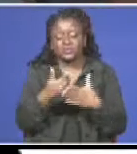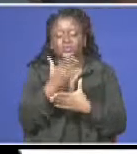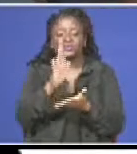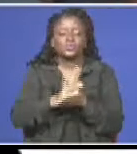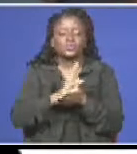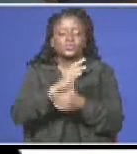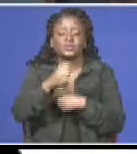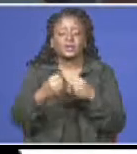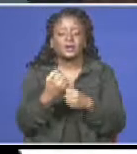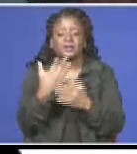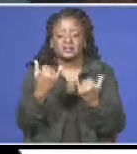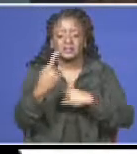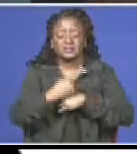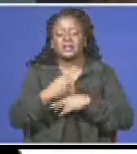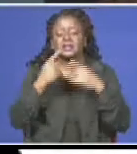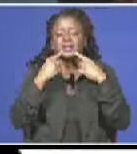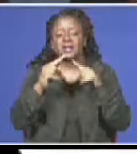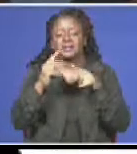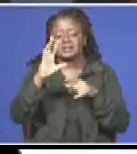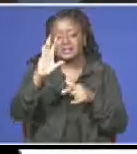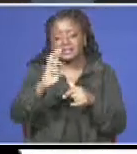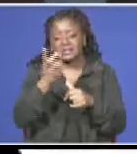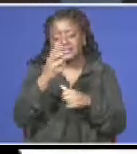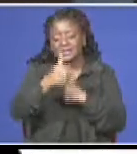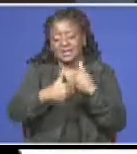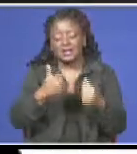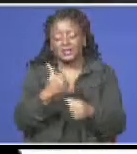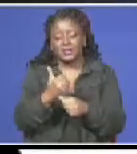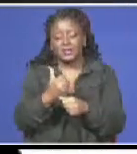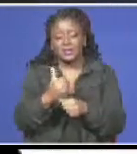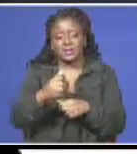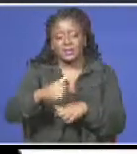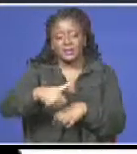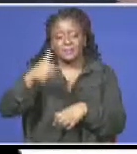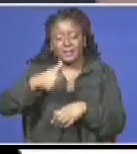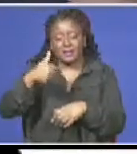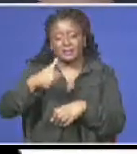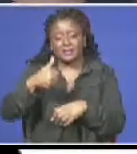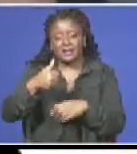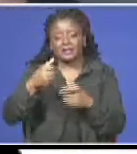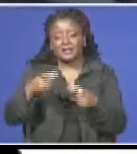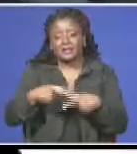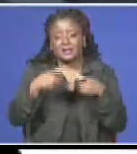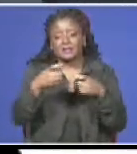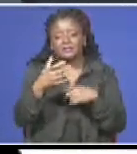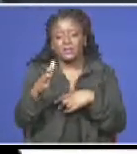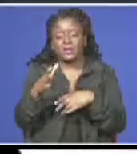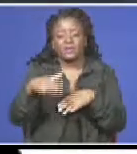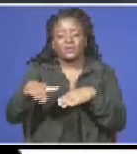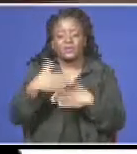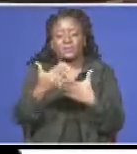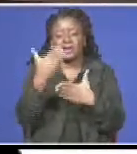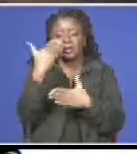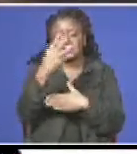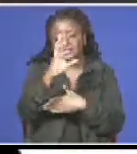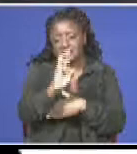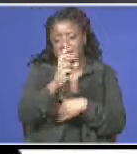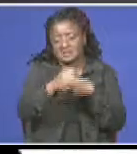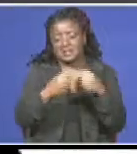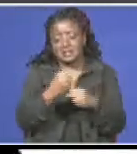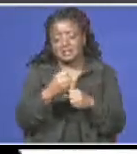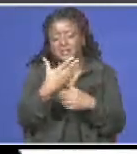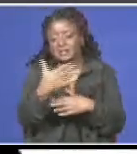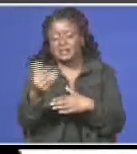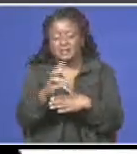announced their sixth annual backpack giveaway. Bahamas Striping CEO Otario Mitchell says that over the past 6 years, the company has